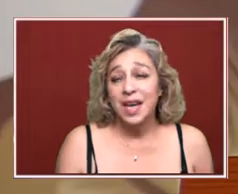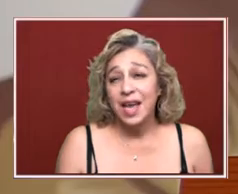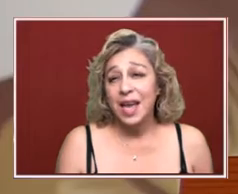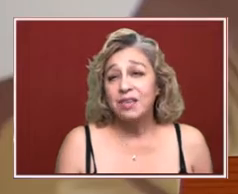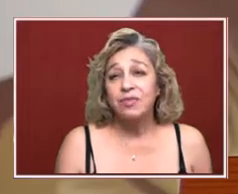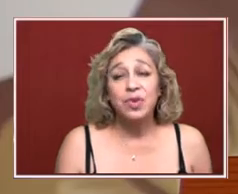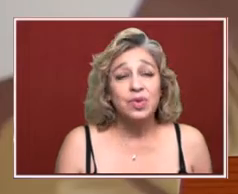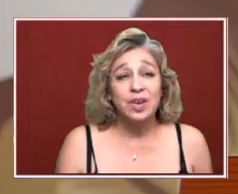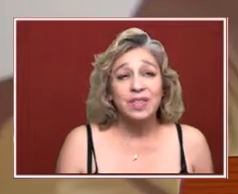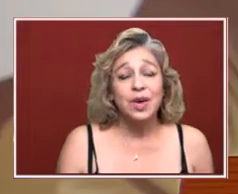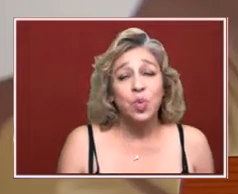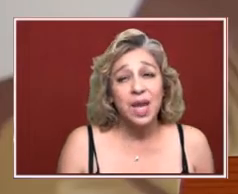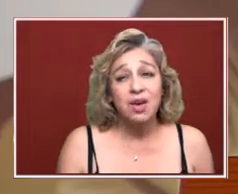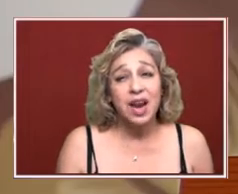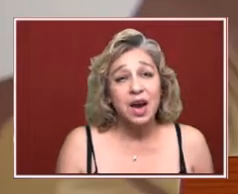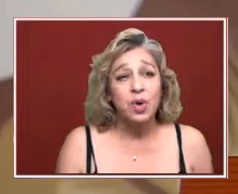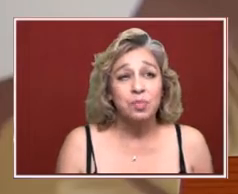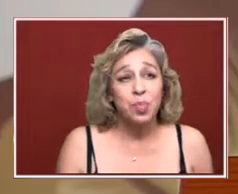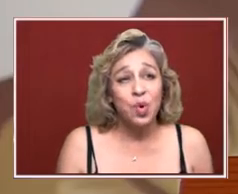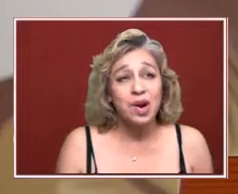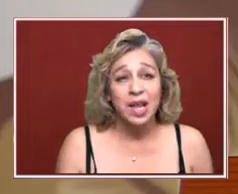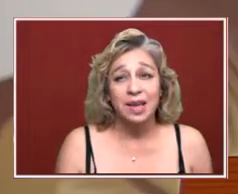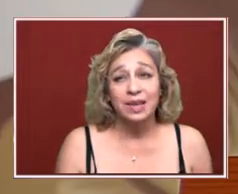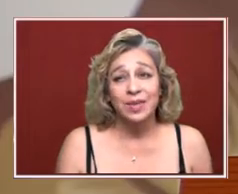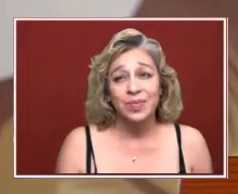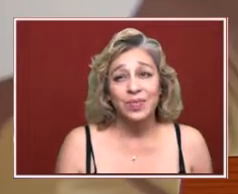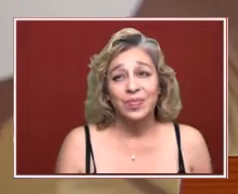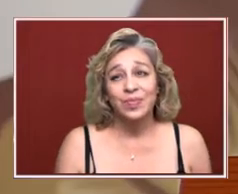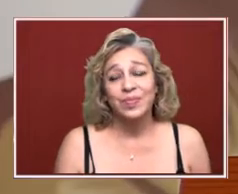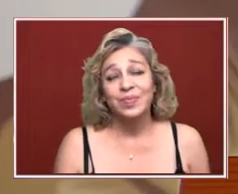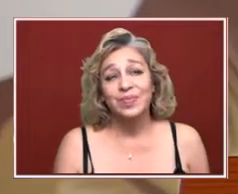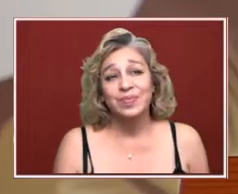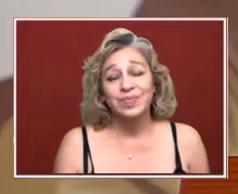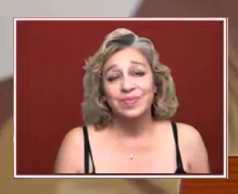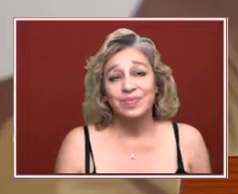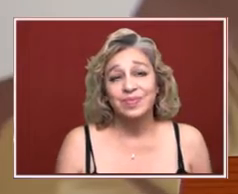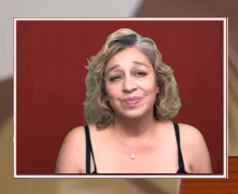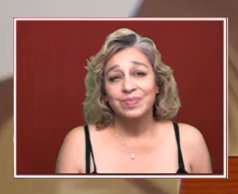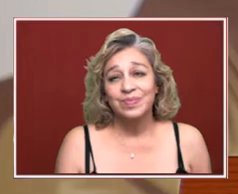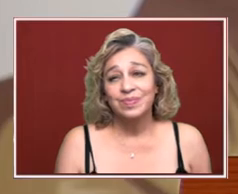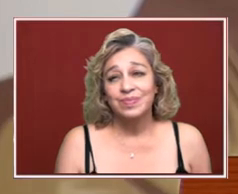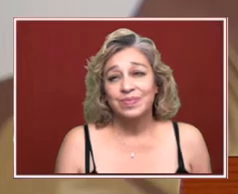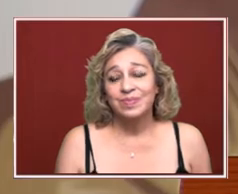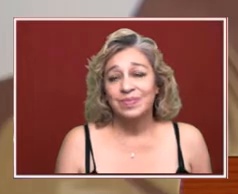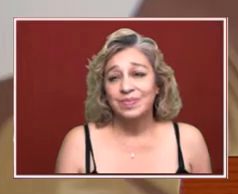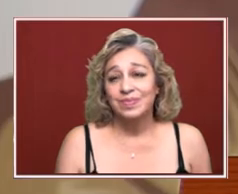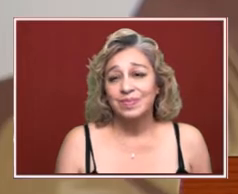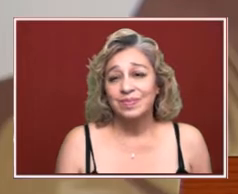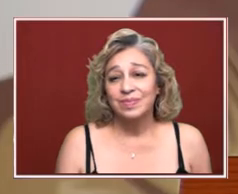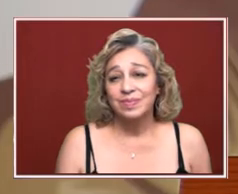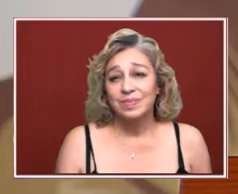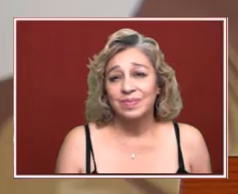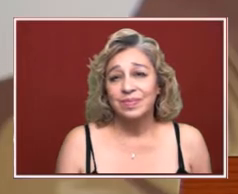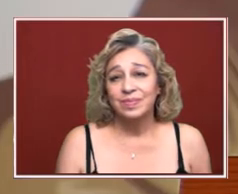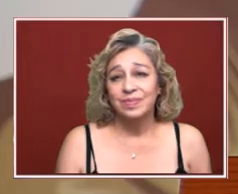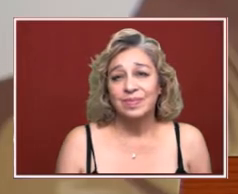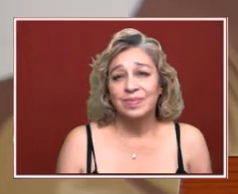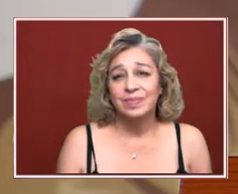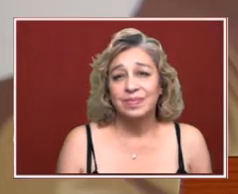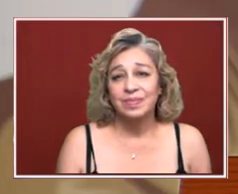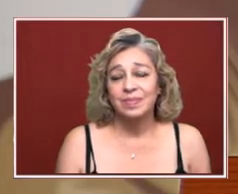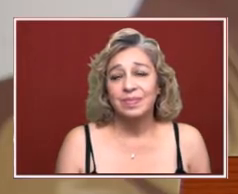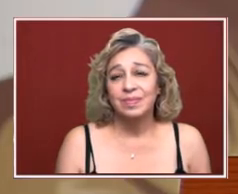Wood and food that we are now importing. Teniendo la posibilidad